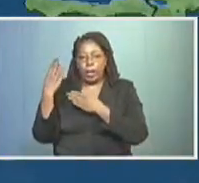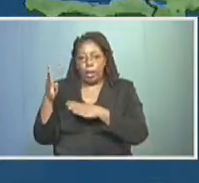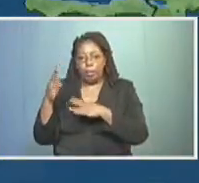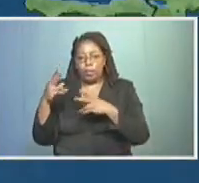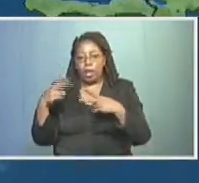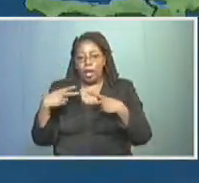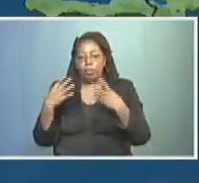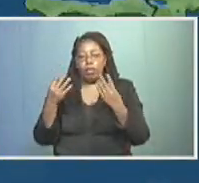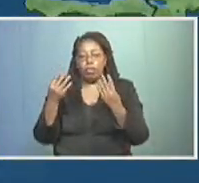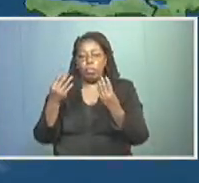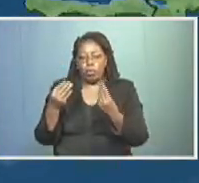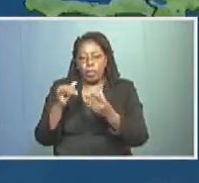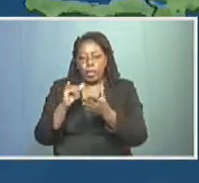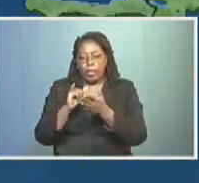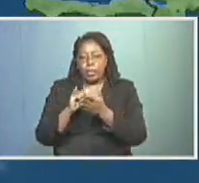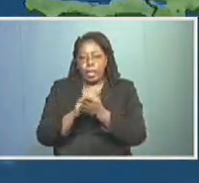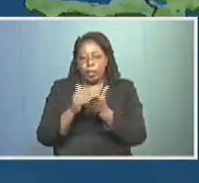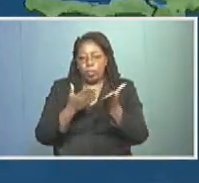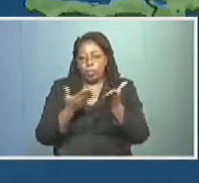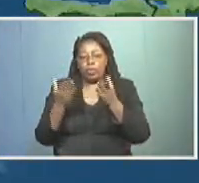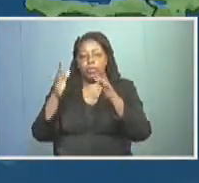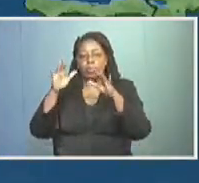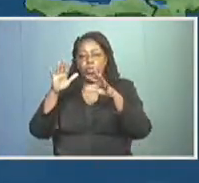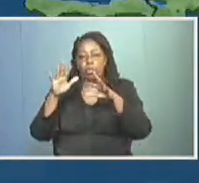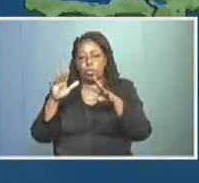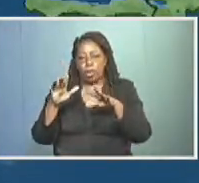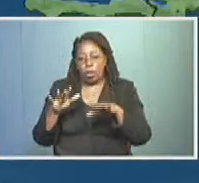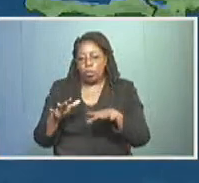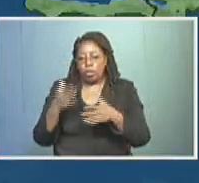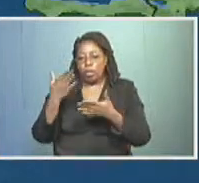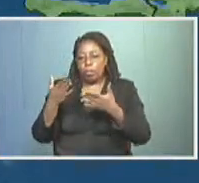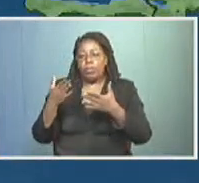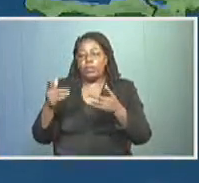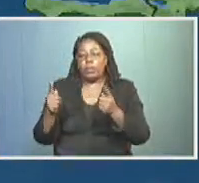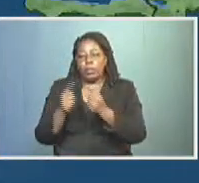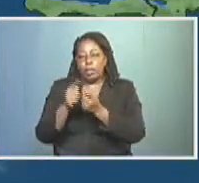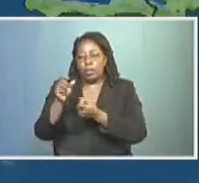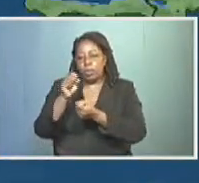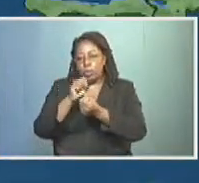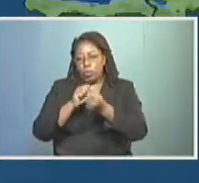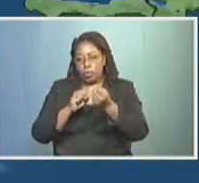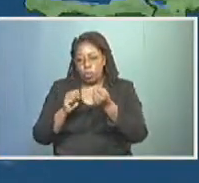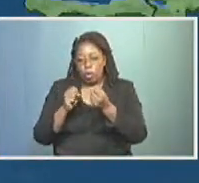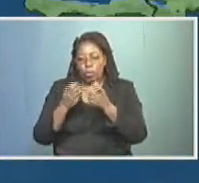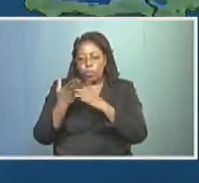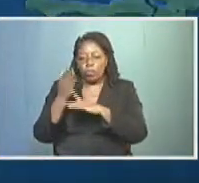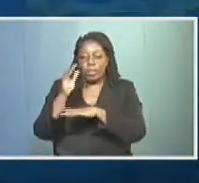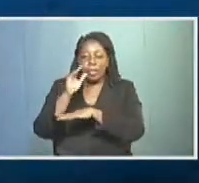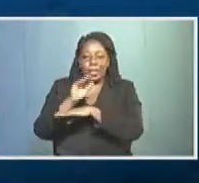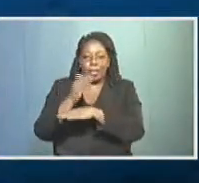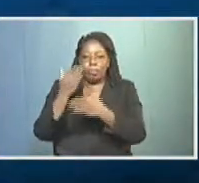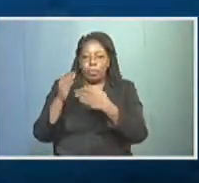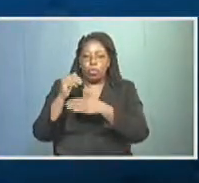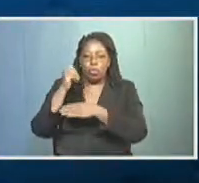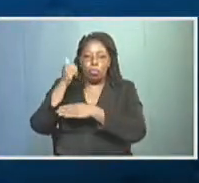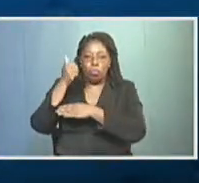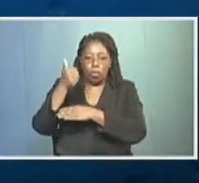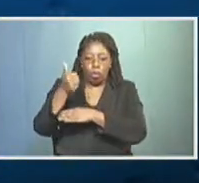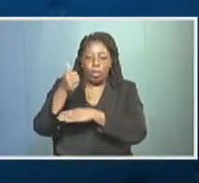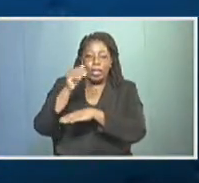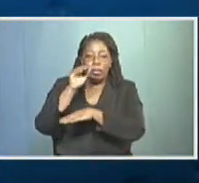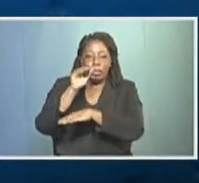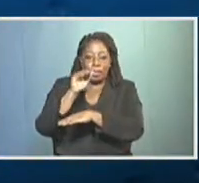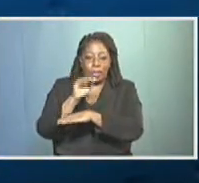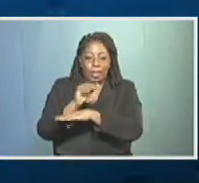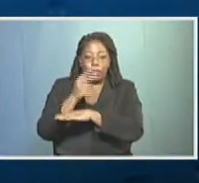tropical moisture, and that will generate some showers and even an isolated thunderstorm during the course of tonight and tomorrow. The forecast for tonight